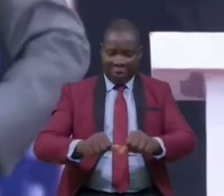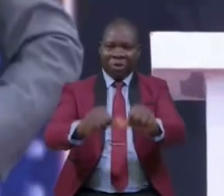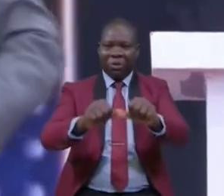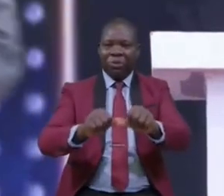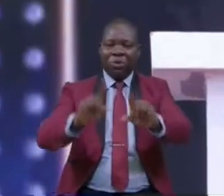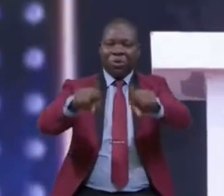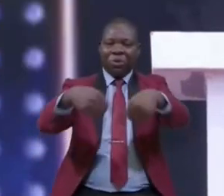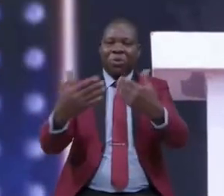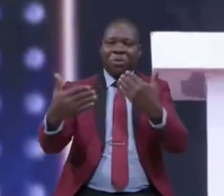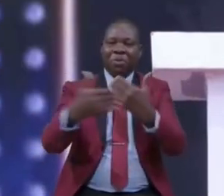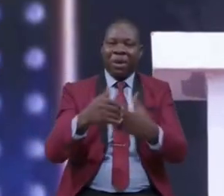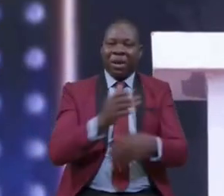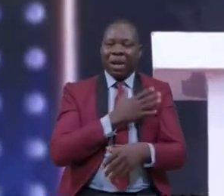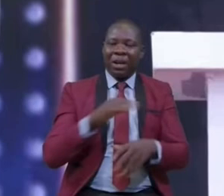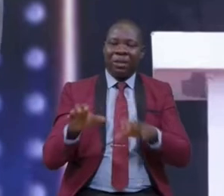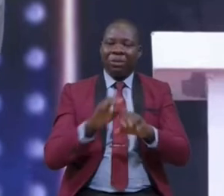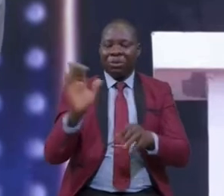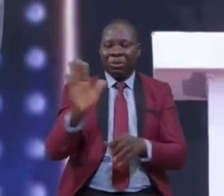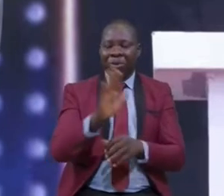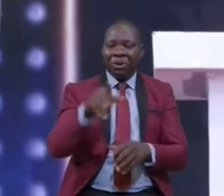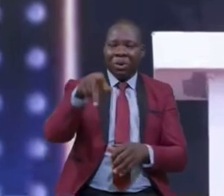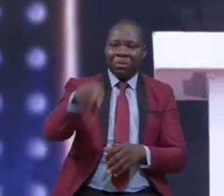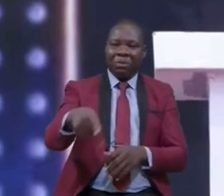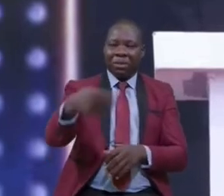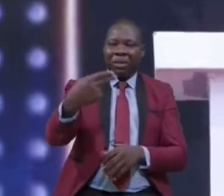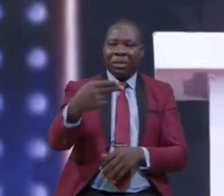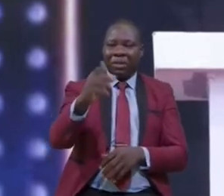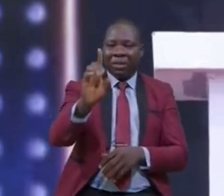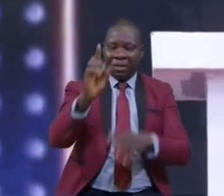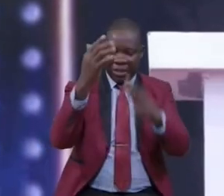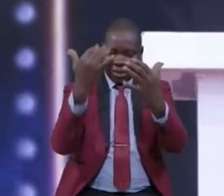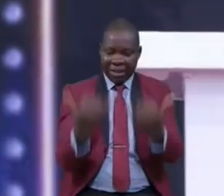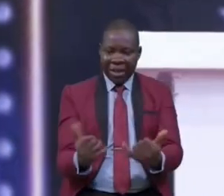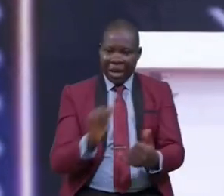PhD now." I said, "No, sir."